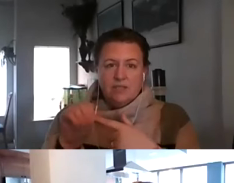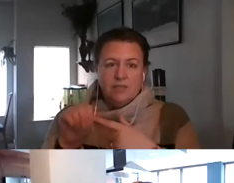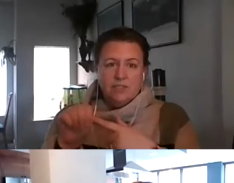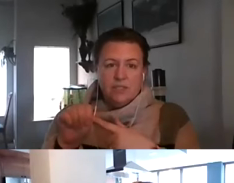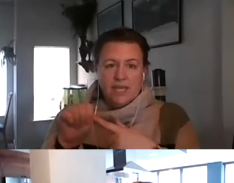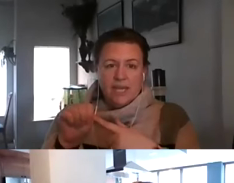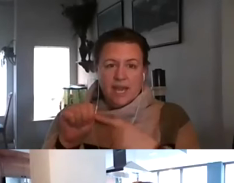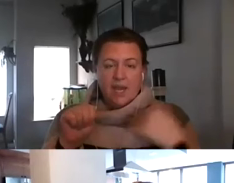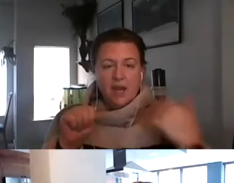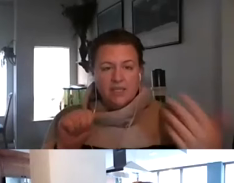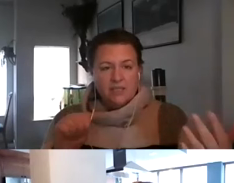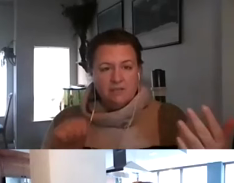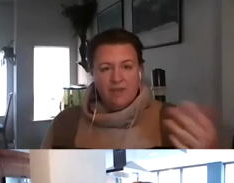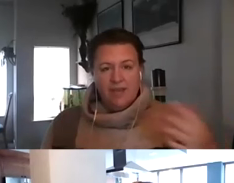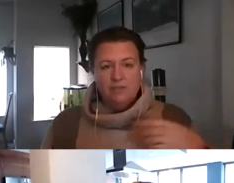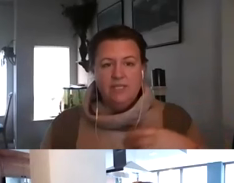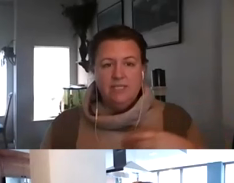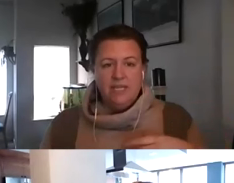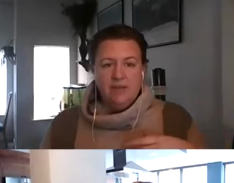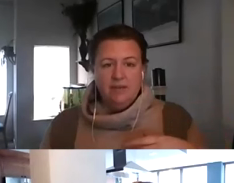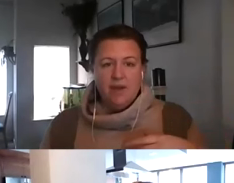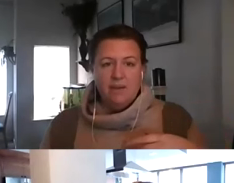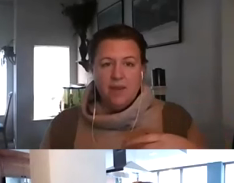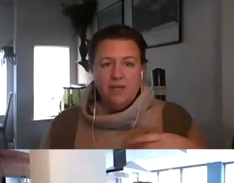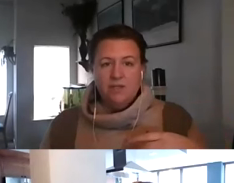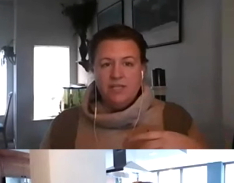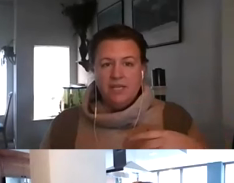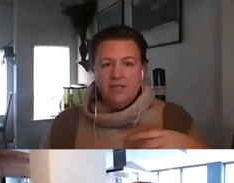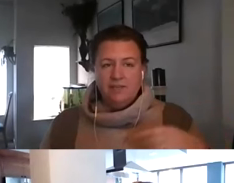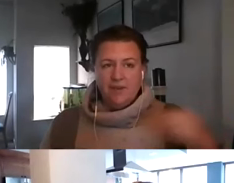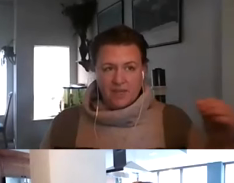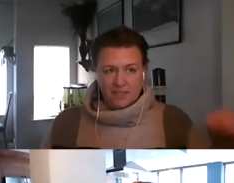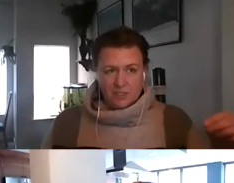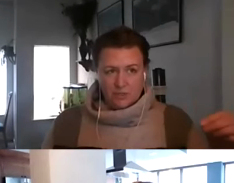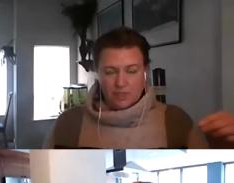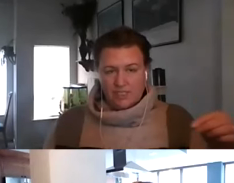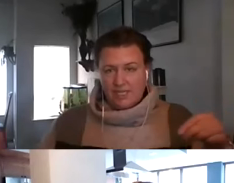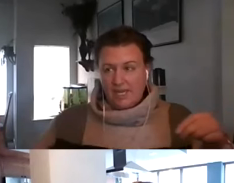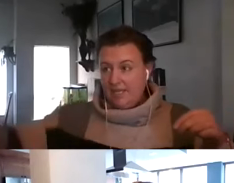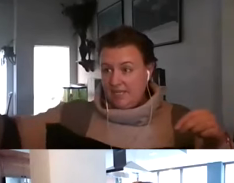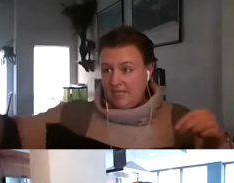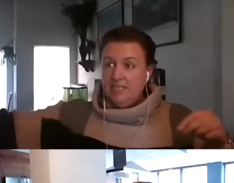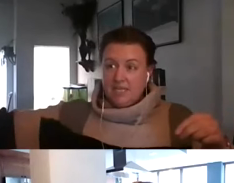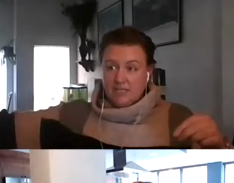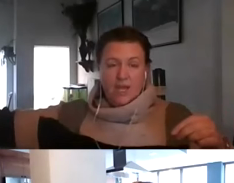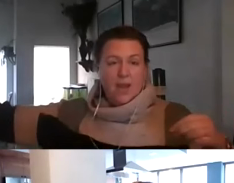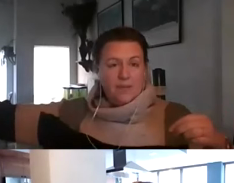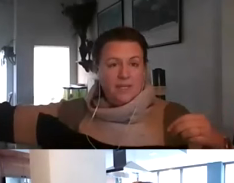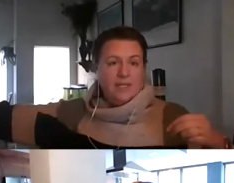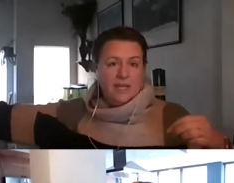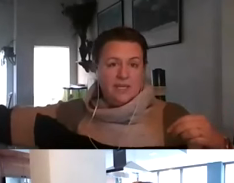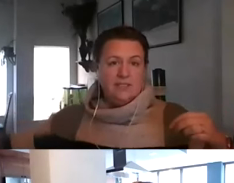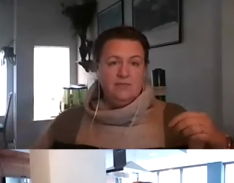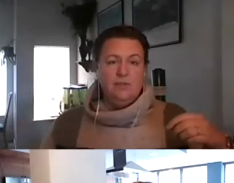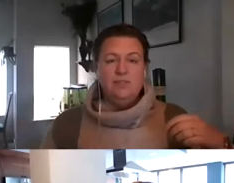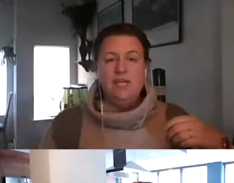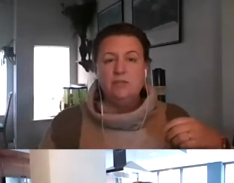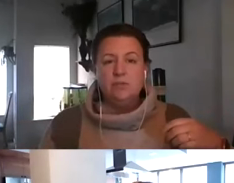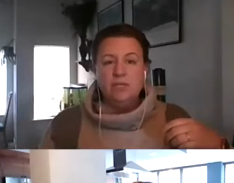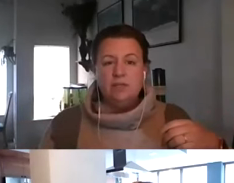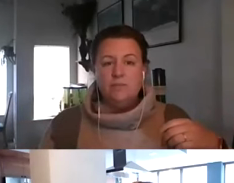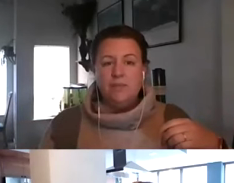instinct. So it's looking at cause and effect reasoning, understanding that if I make this choice today, these things will happen in the